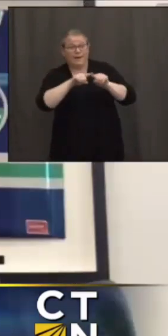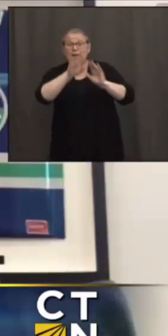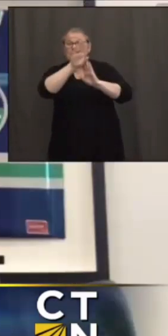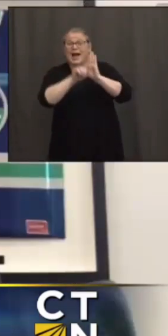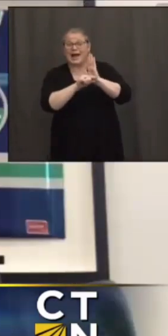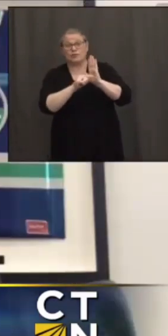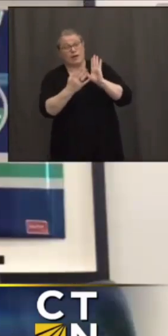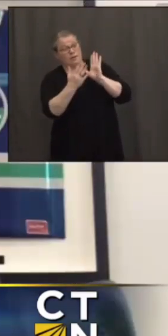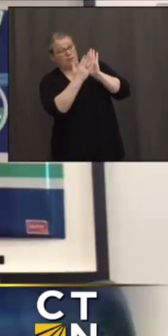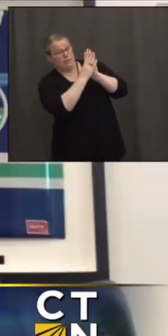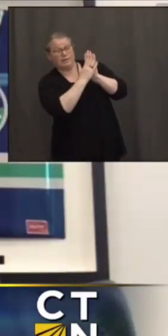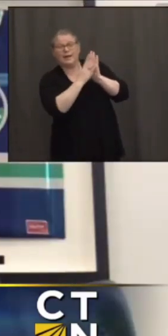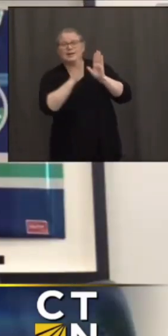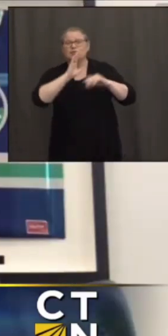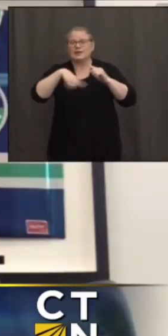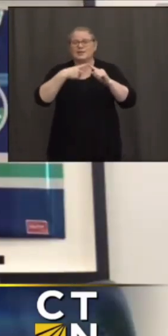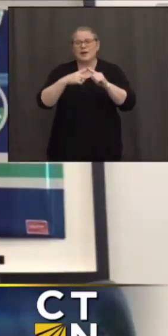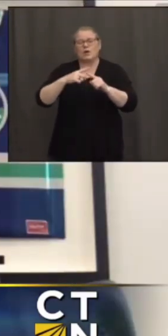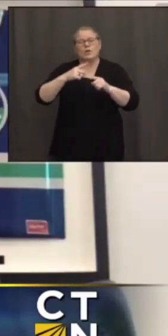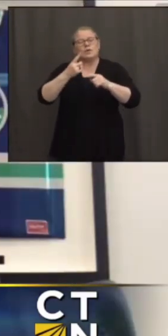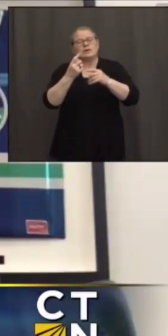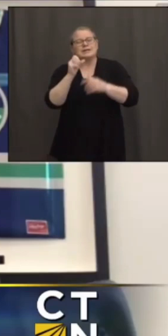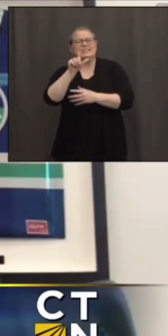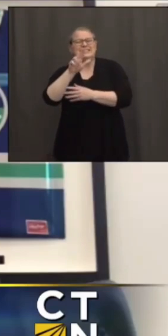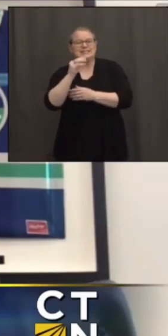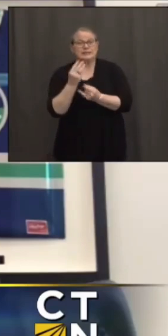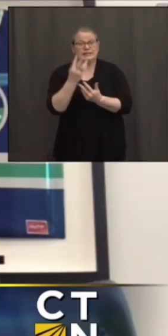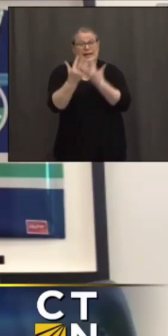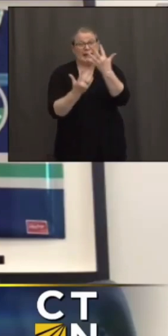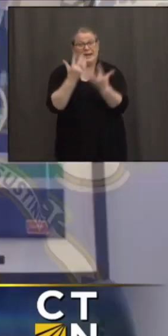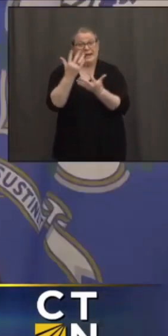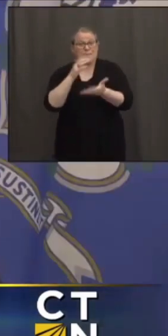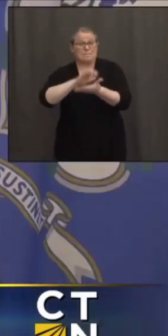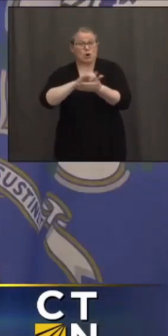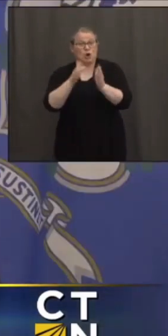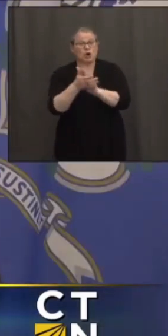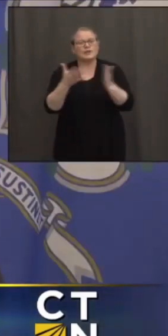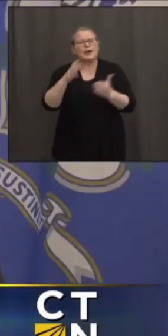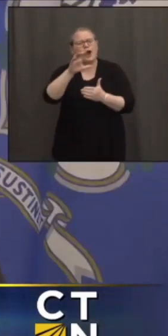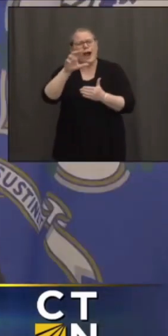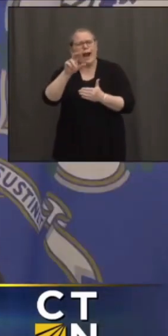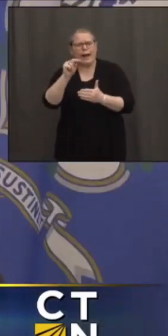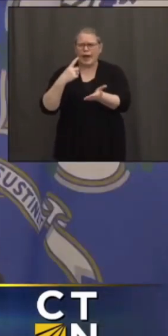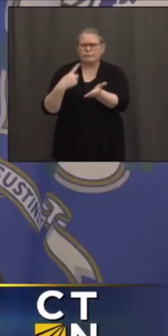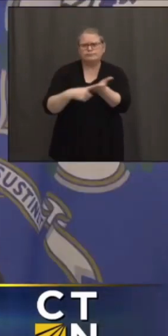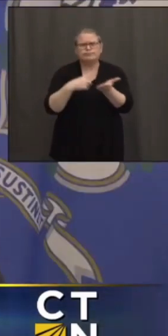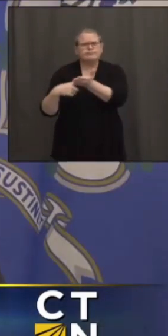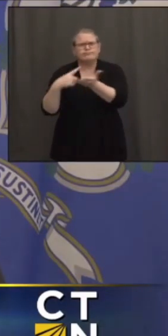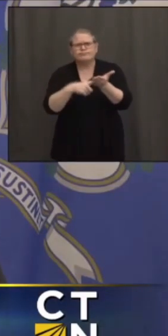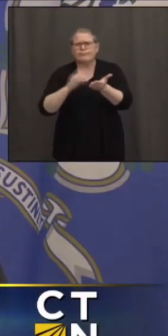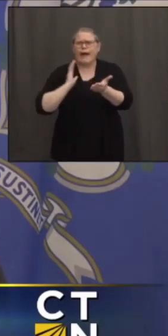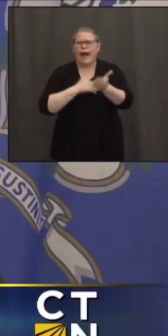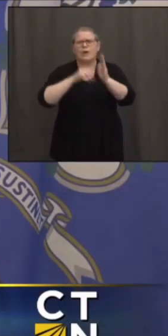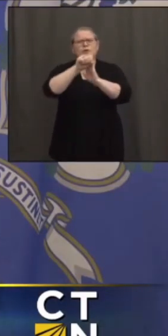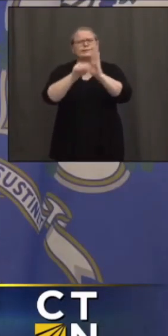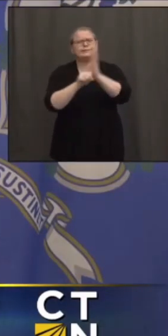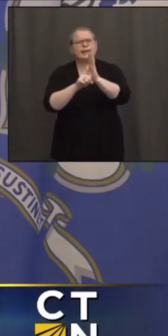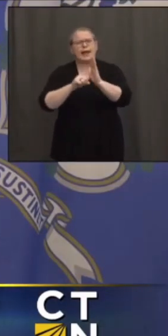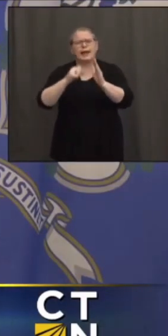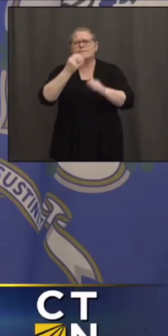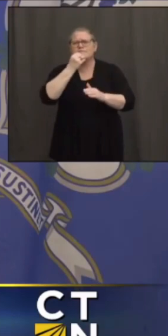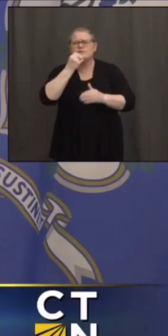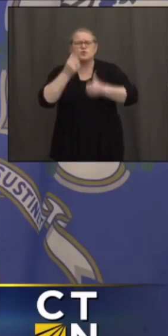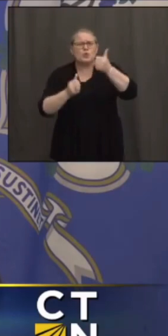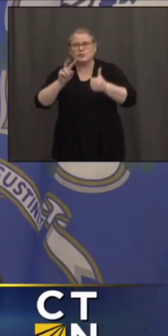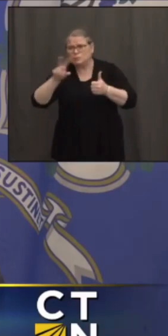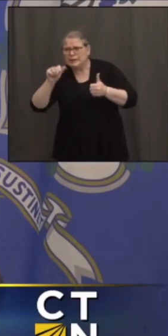been fussing about pizza. What's our state food? Steam Burgers, that's ours. We should remember that. And the Hartford Yard